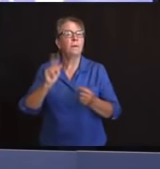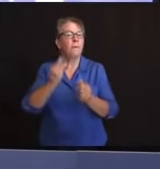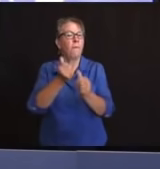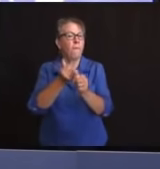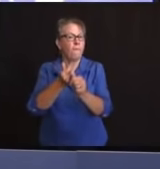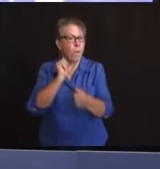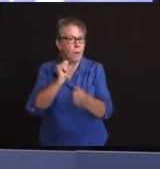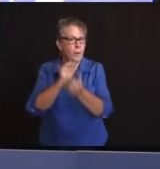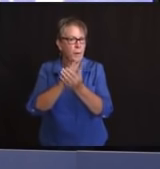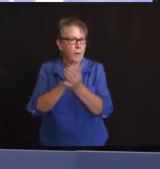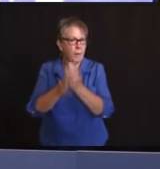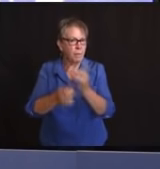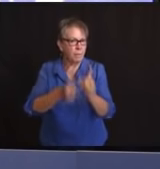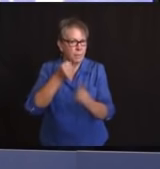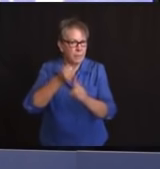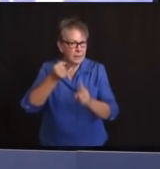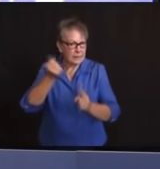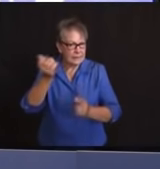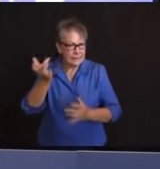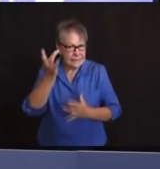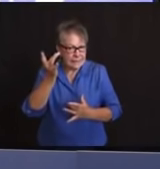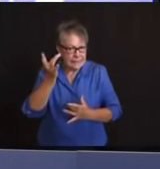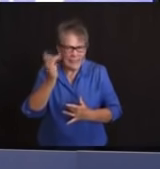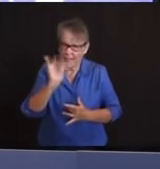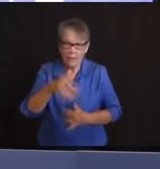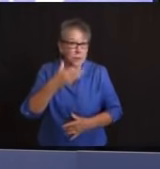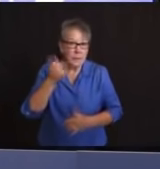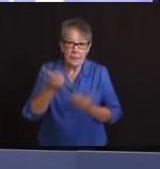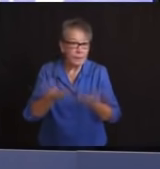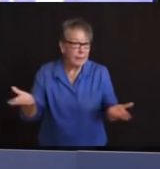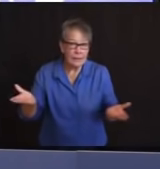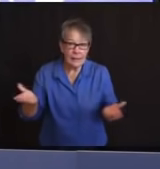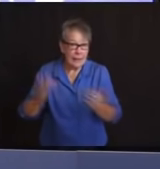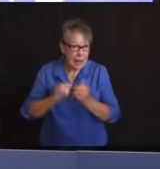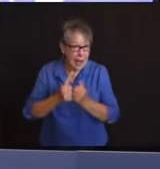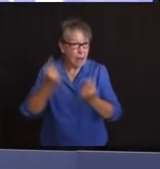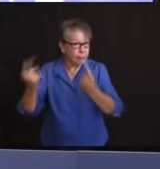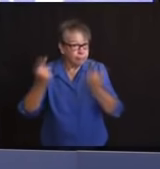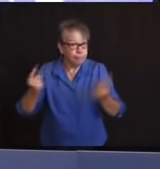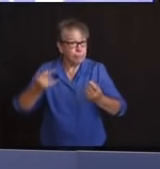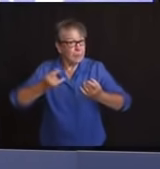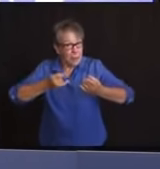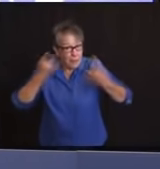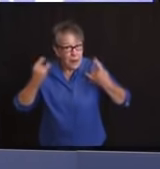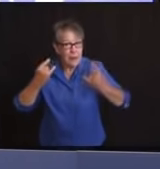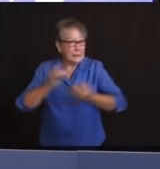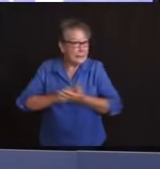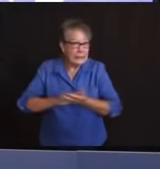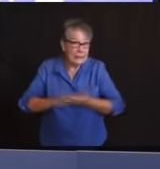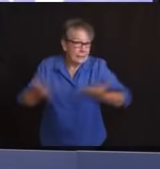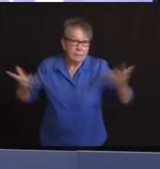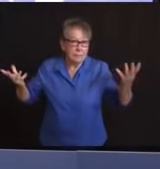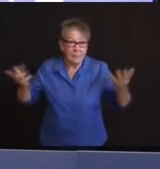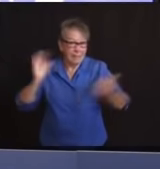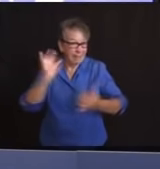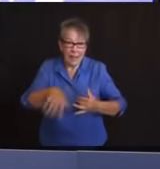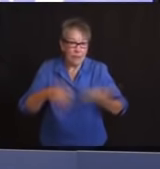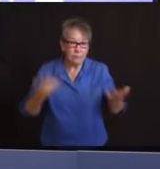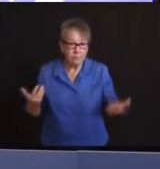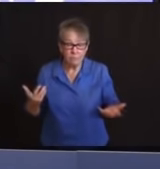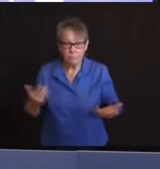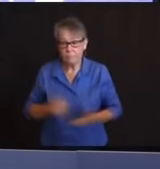governor shared, our hospitals reported 514 hospitalizations with 99 individuals in critical care